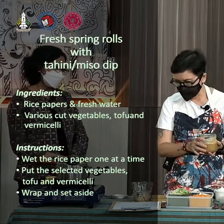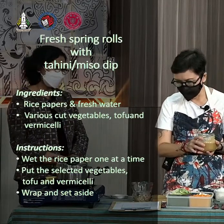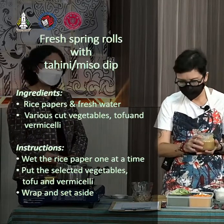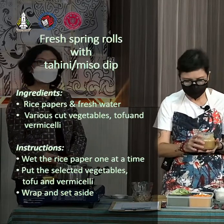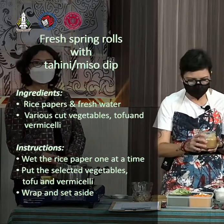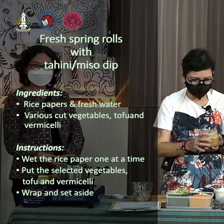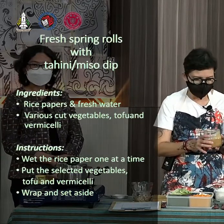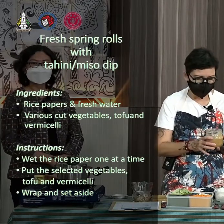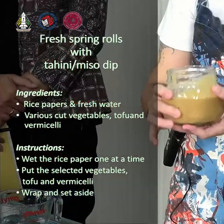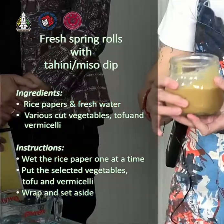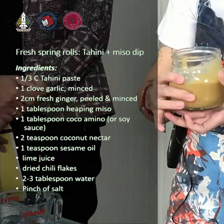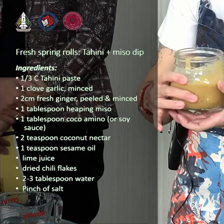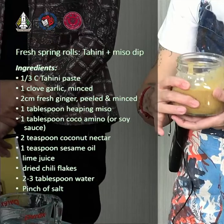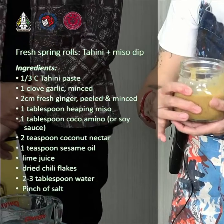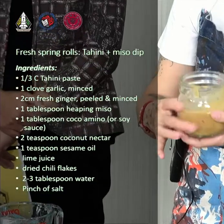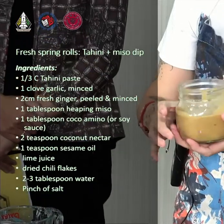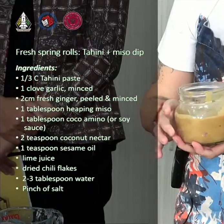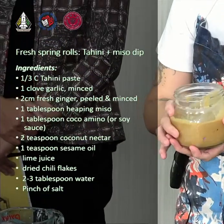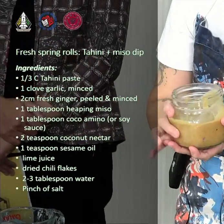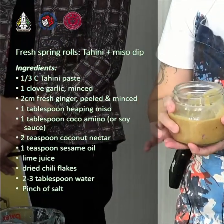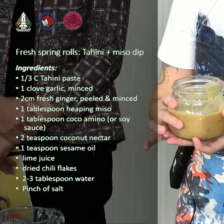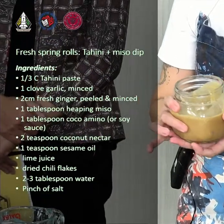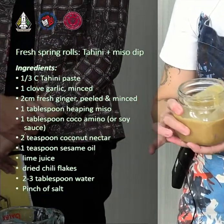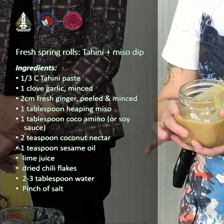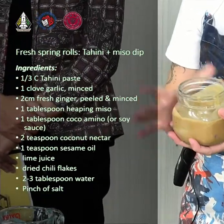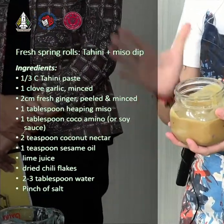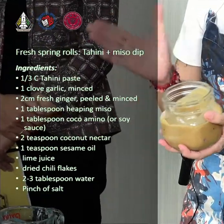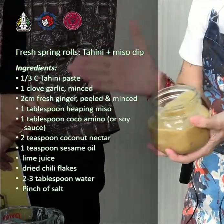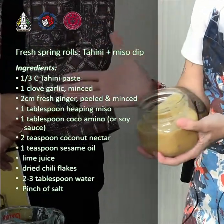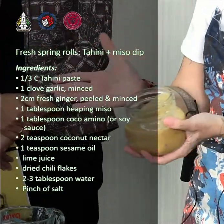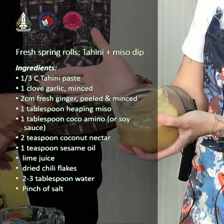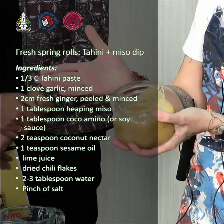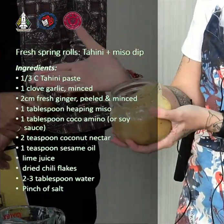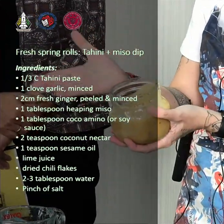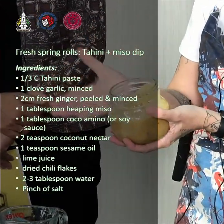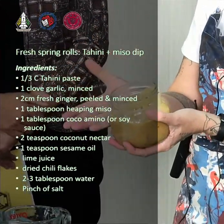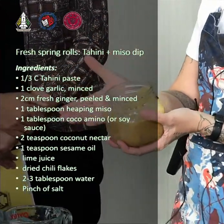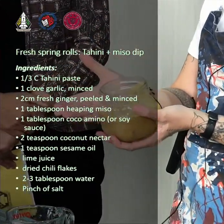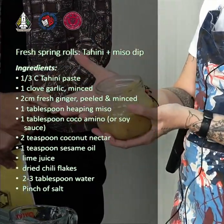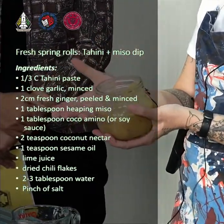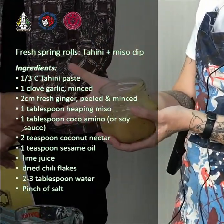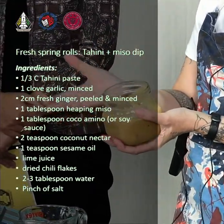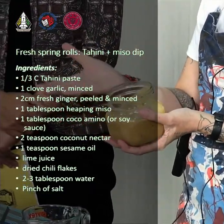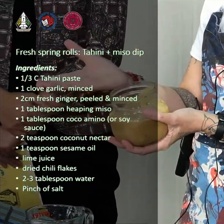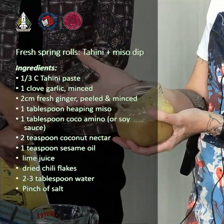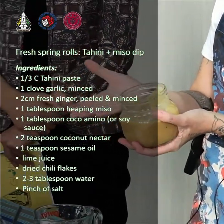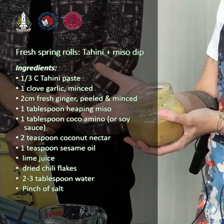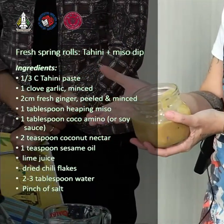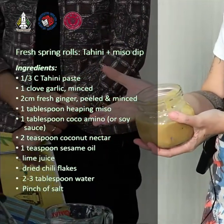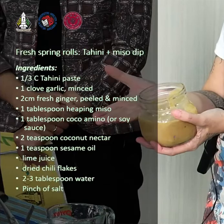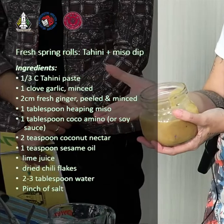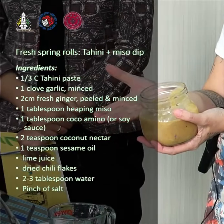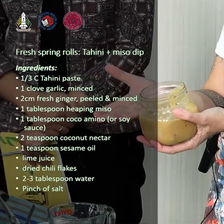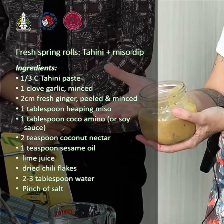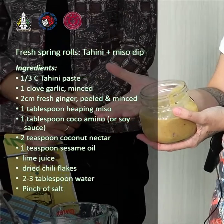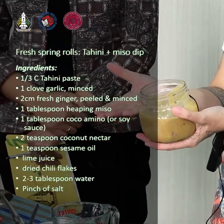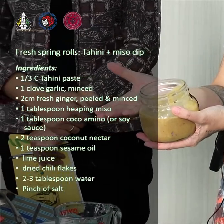is somewhere there. I've already shared with the team. So this is tahini,